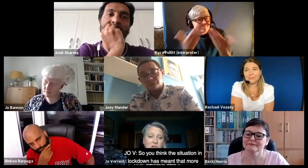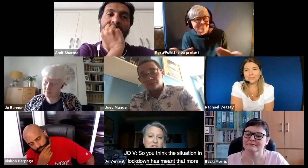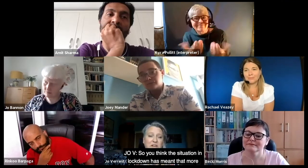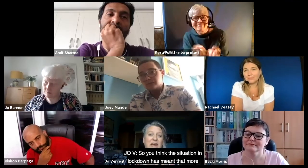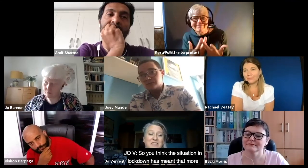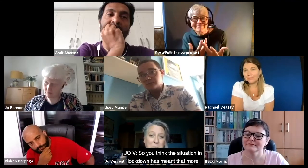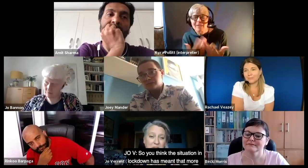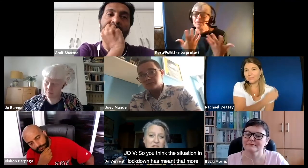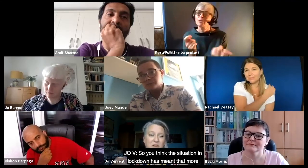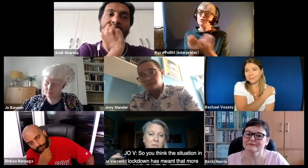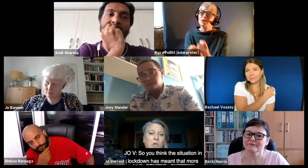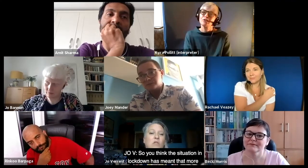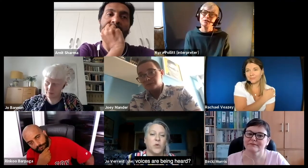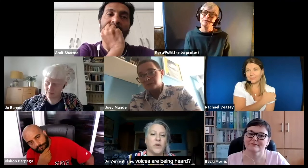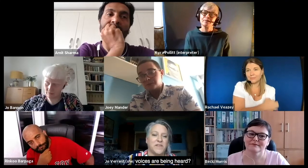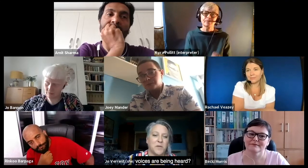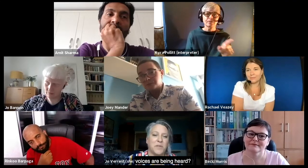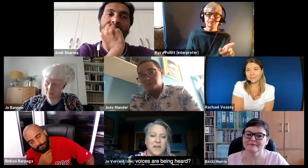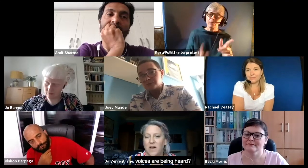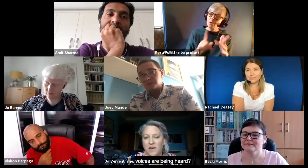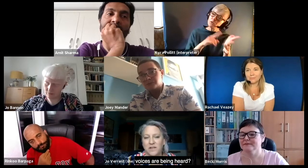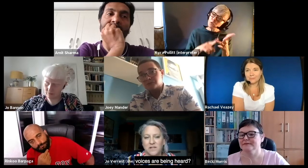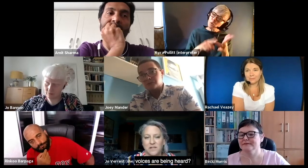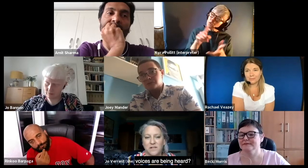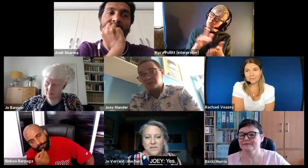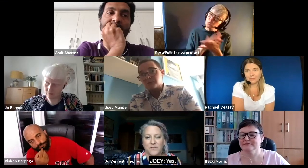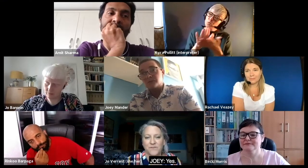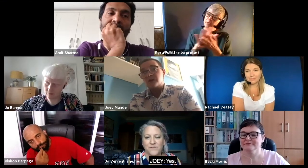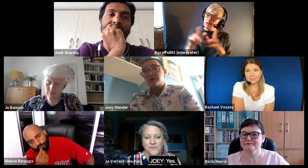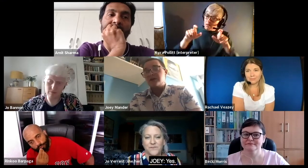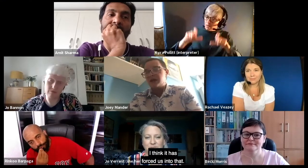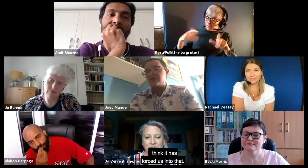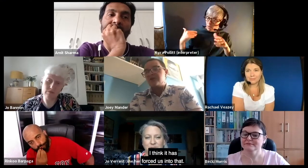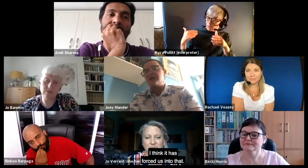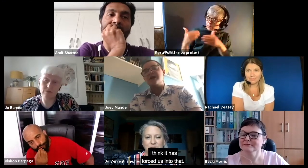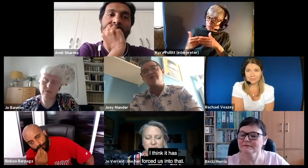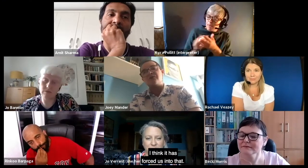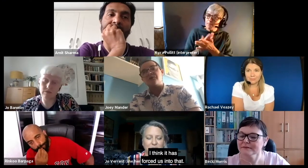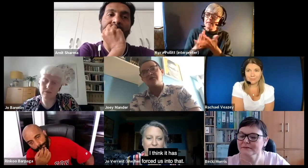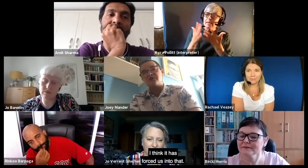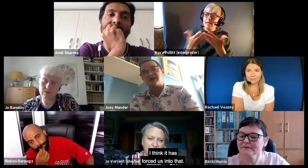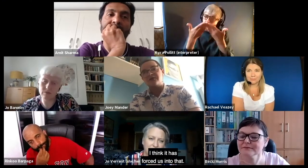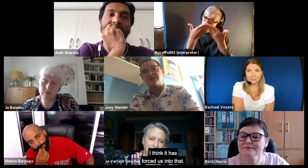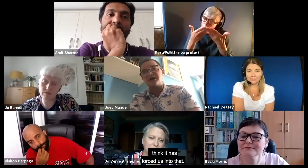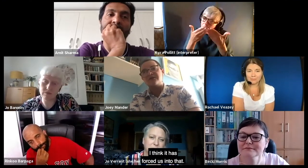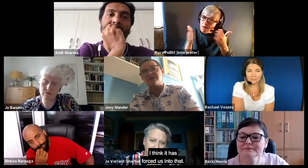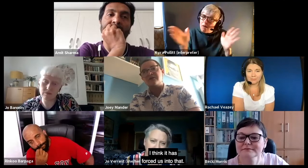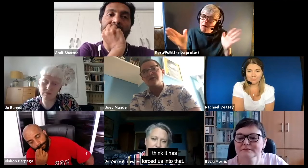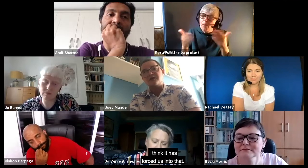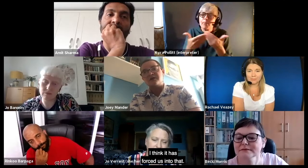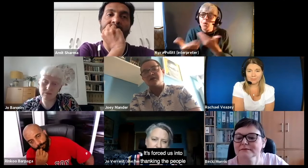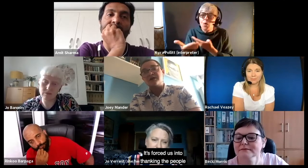situation in lockdown has meant that more voices are being heard? Yes, I think it has forced us into